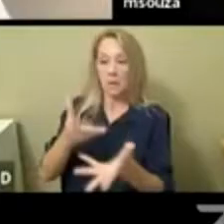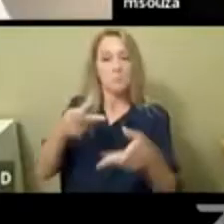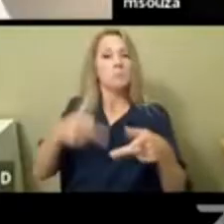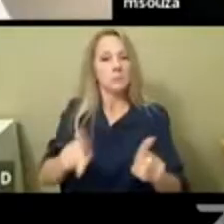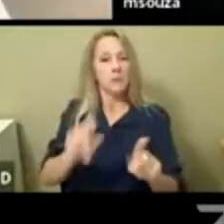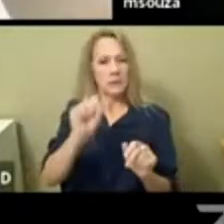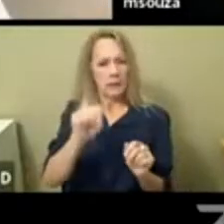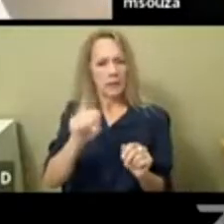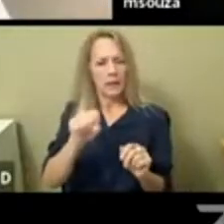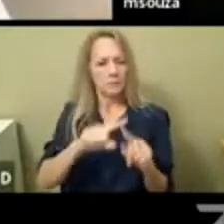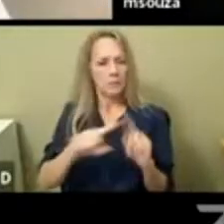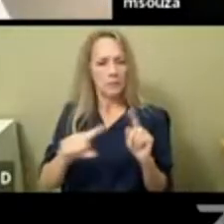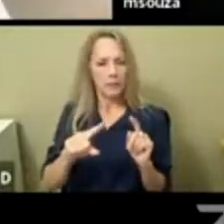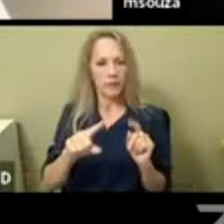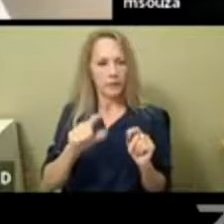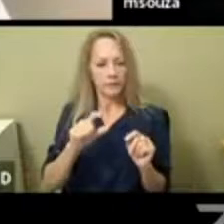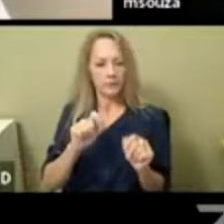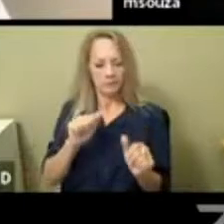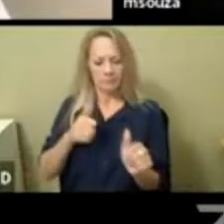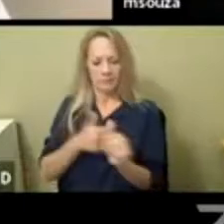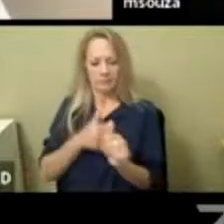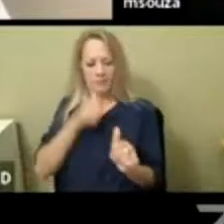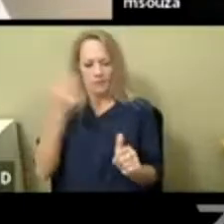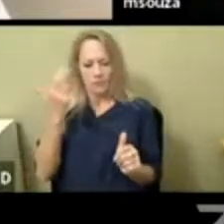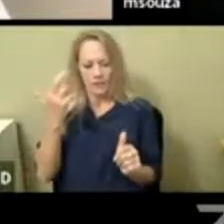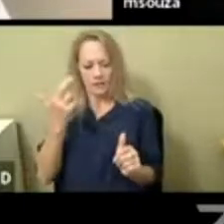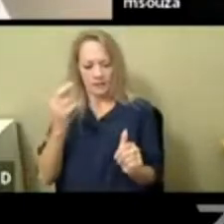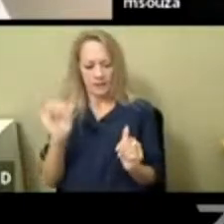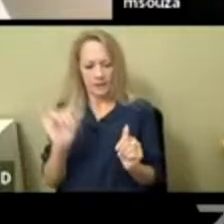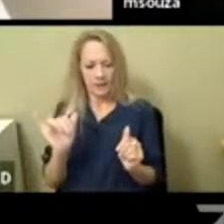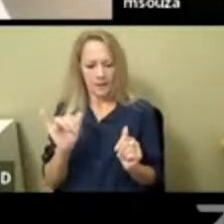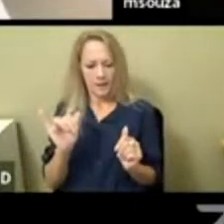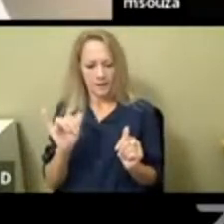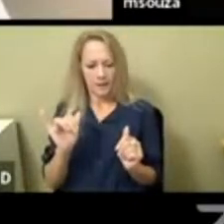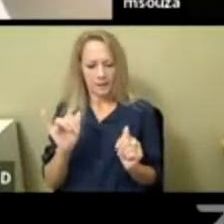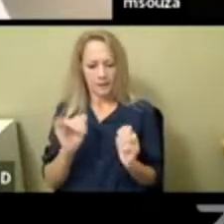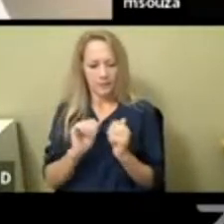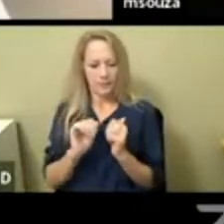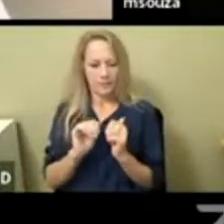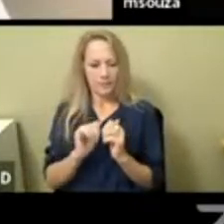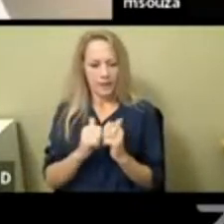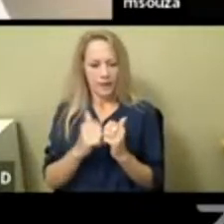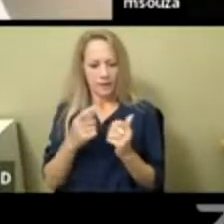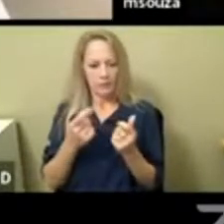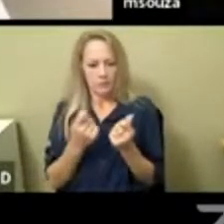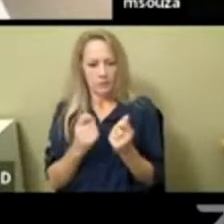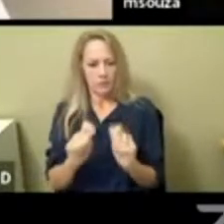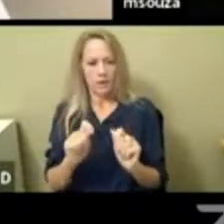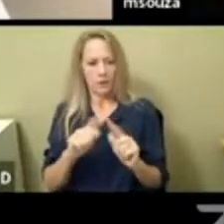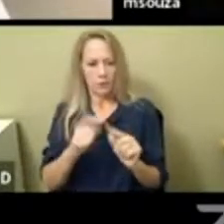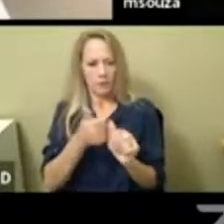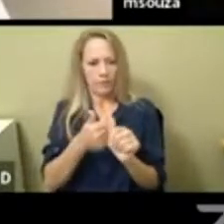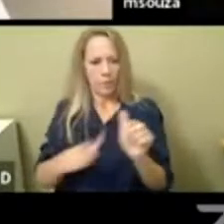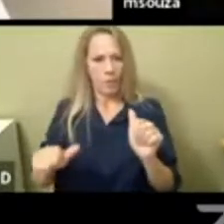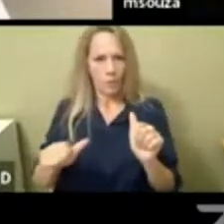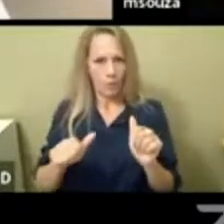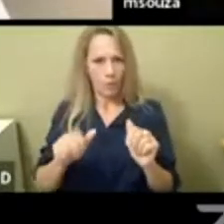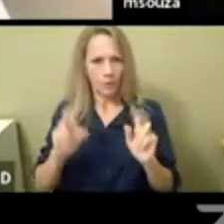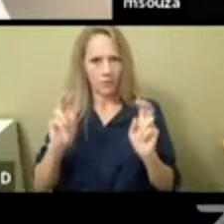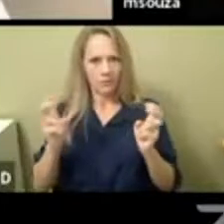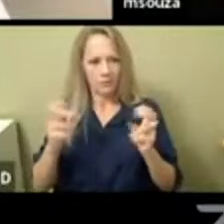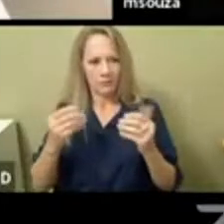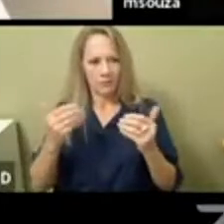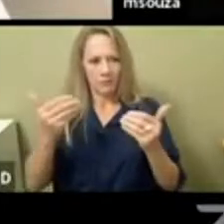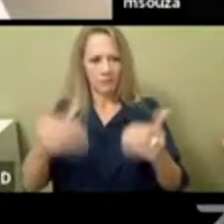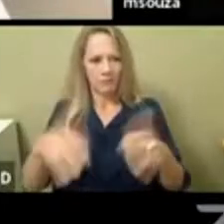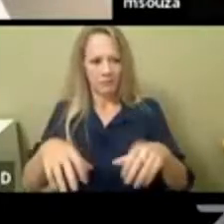but don't take it to the point where you're trying to avoid having an open meeting or trying